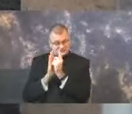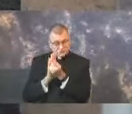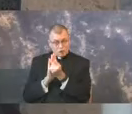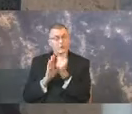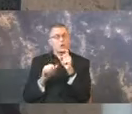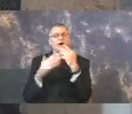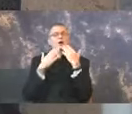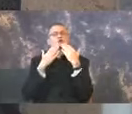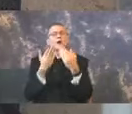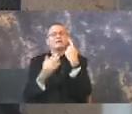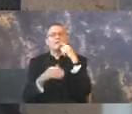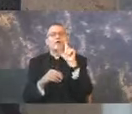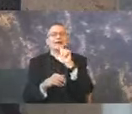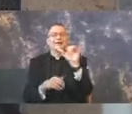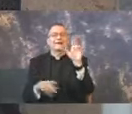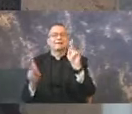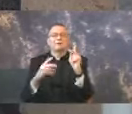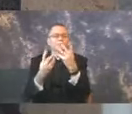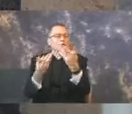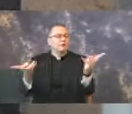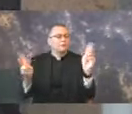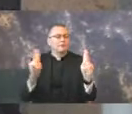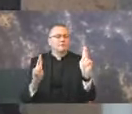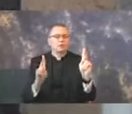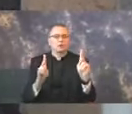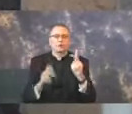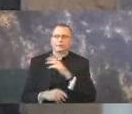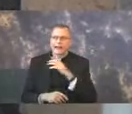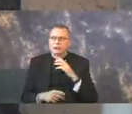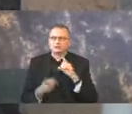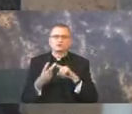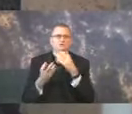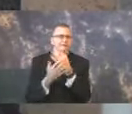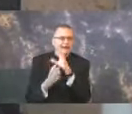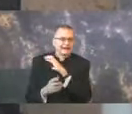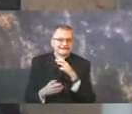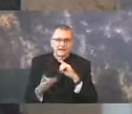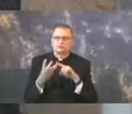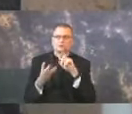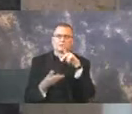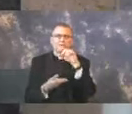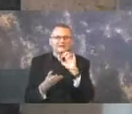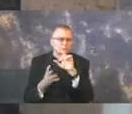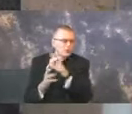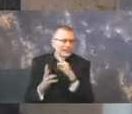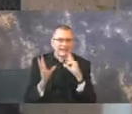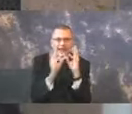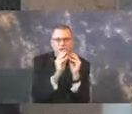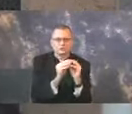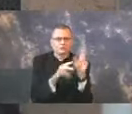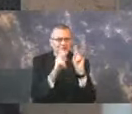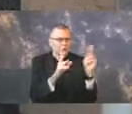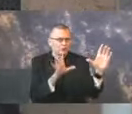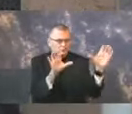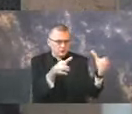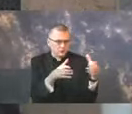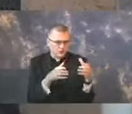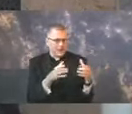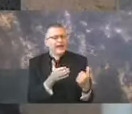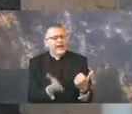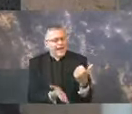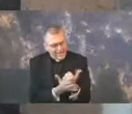lay faithful, and especially for our councils, the finance councils, the pastoral councils, as they help us to think, to